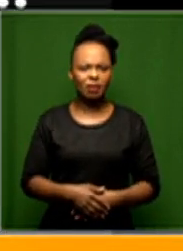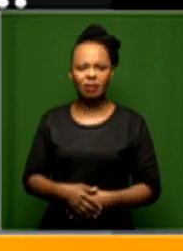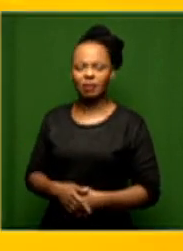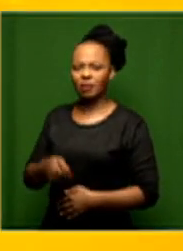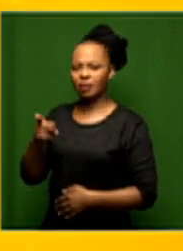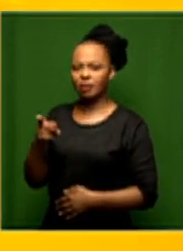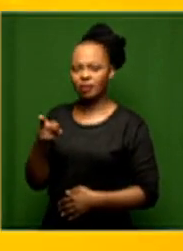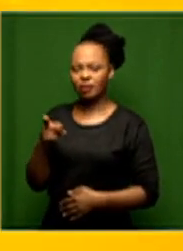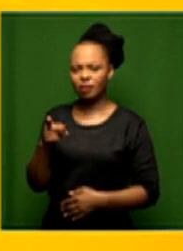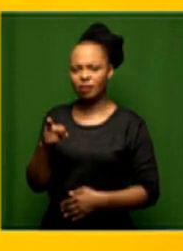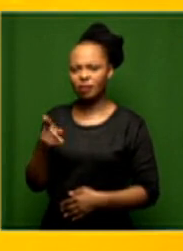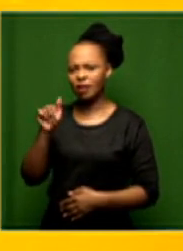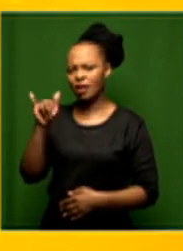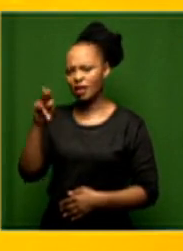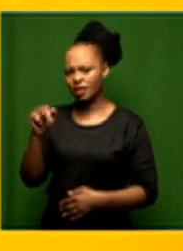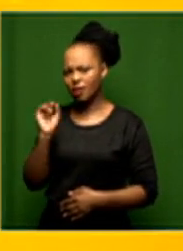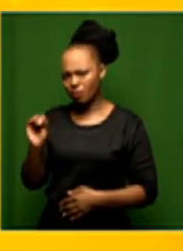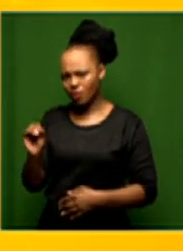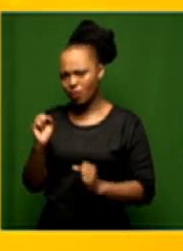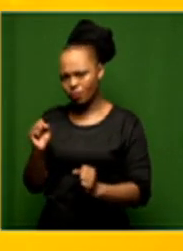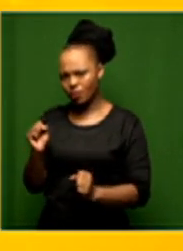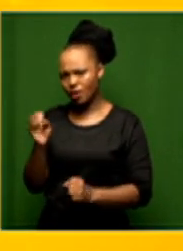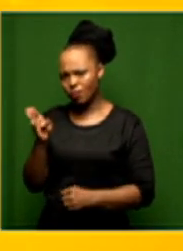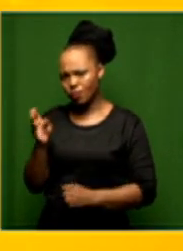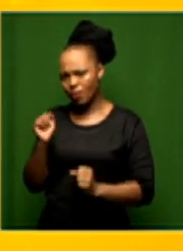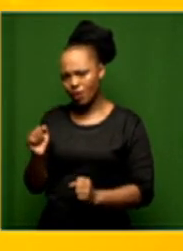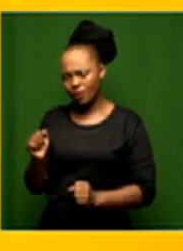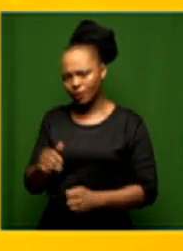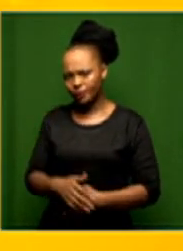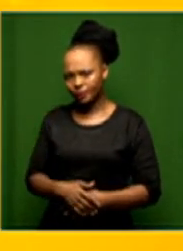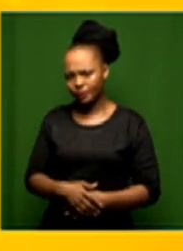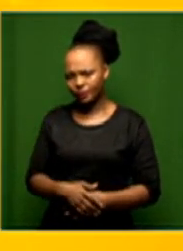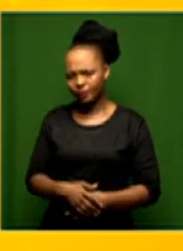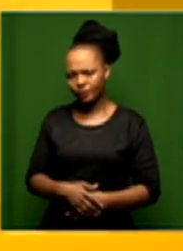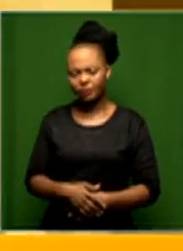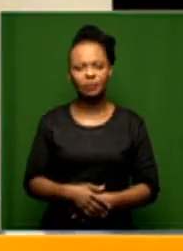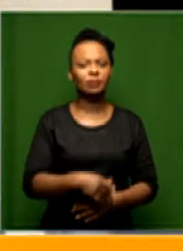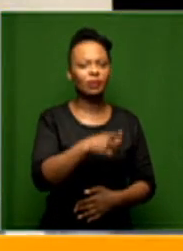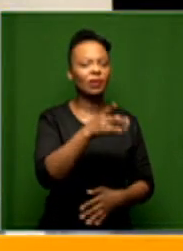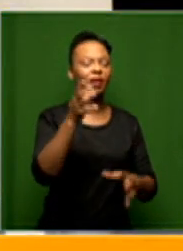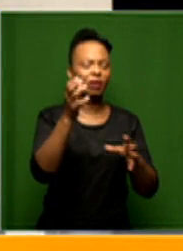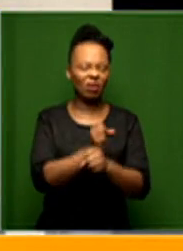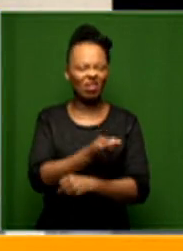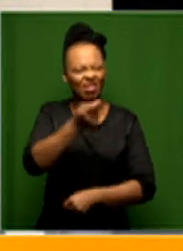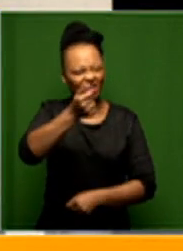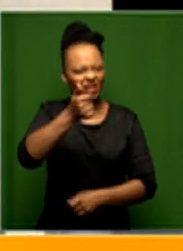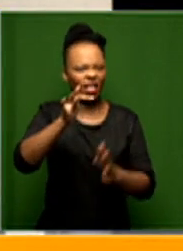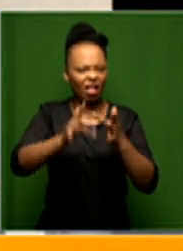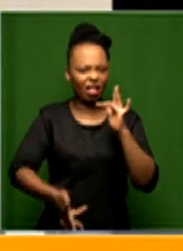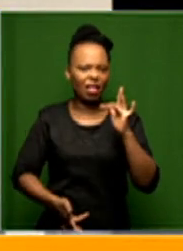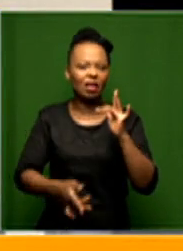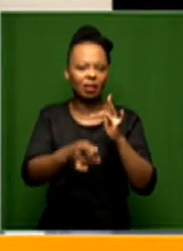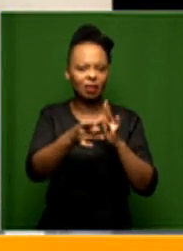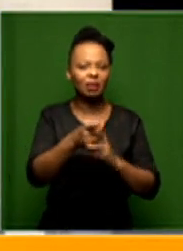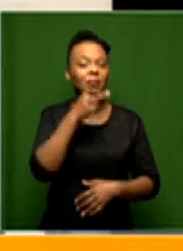lost Ayanda. Let me just see if she's still there. Ayanda, are you still with us? Do you pardon me, Leanne? There we go. We lost you for a second. People see you